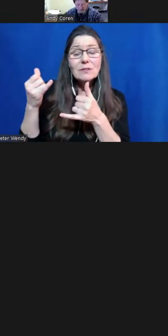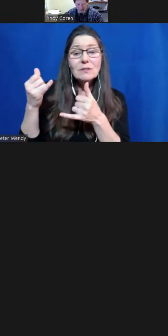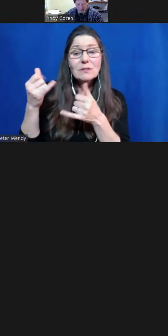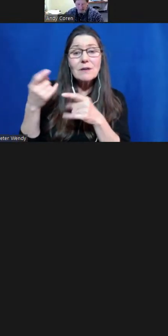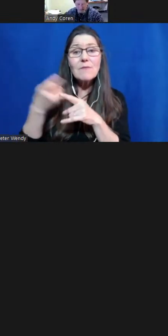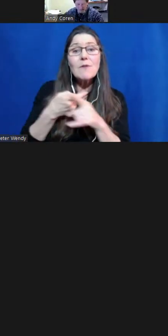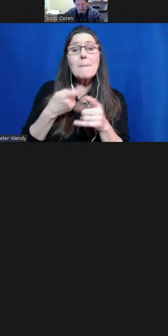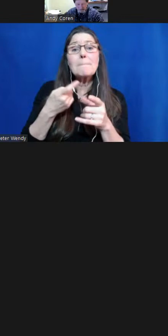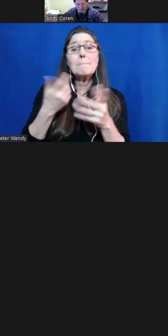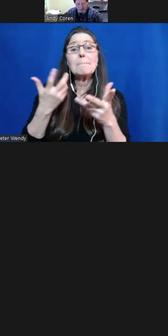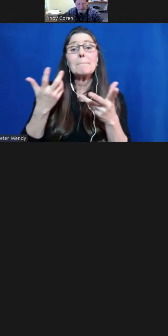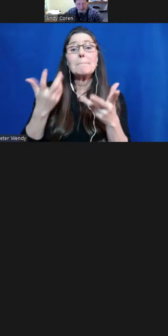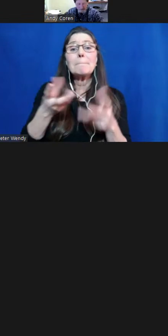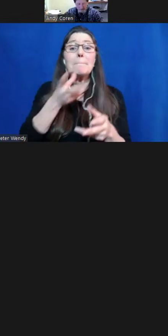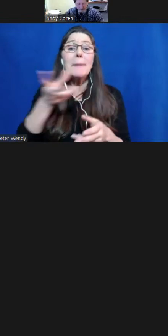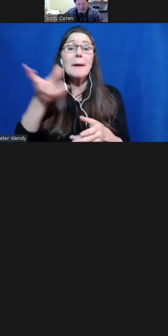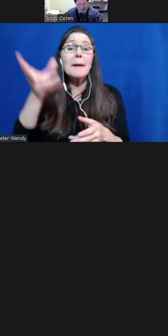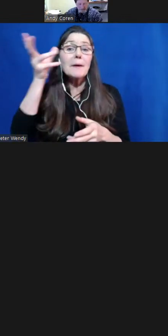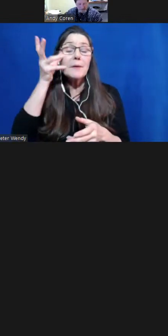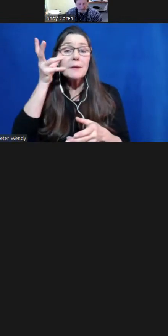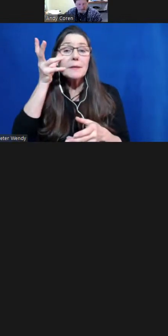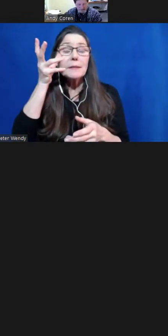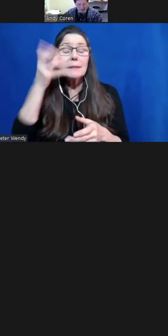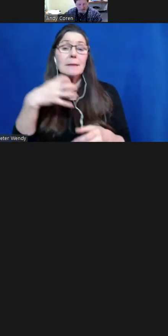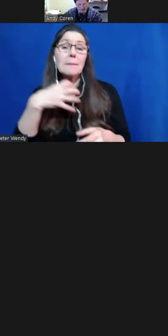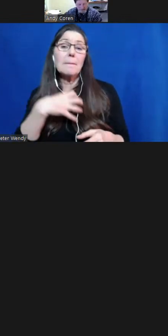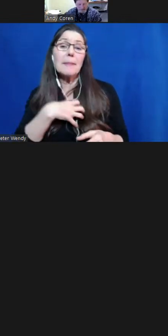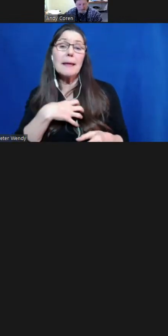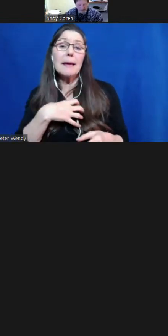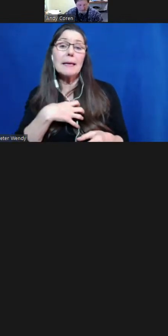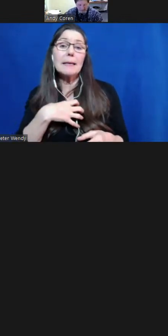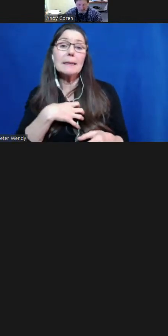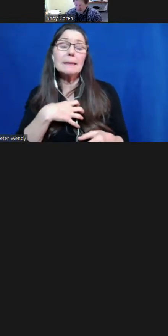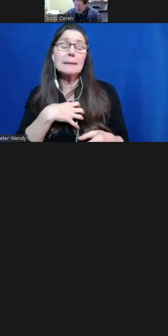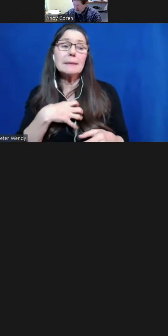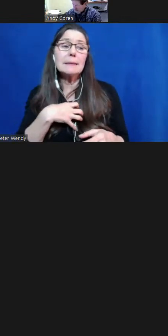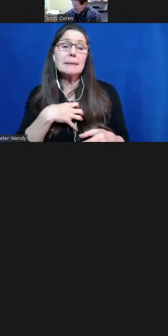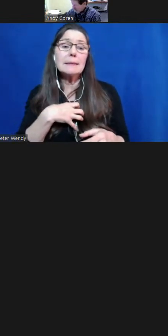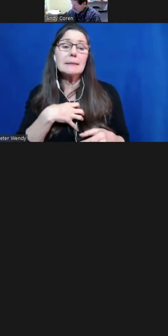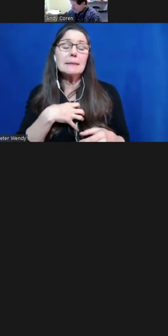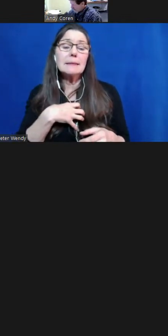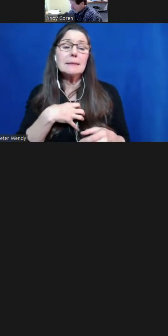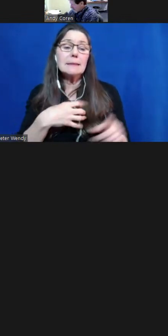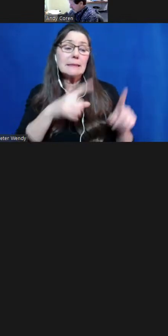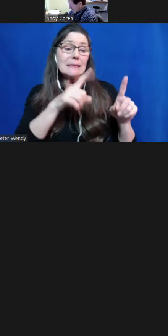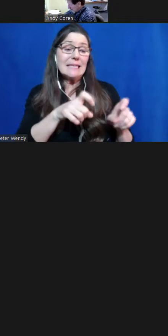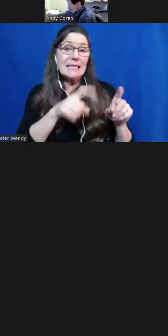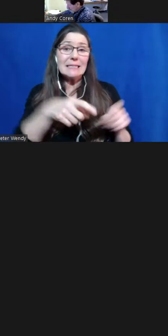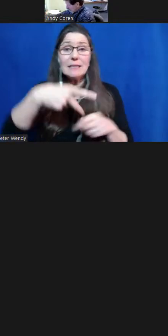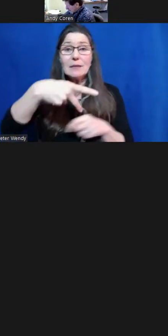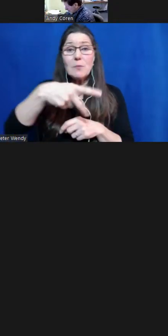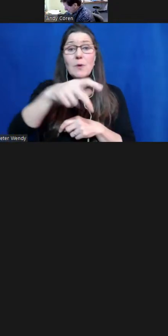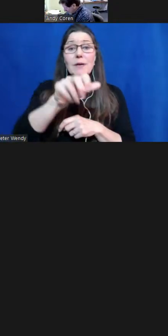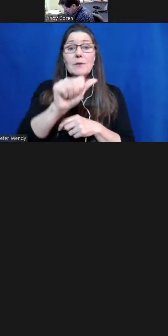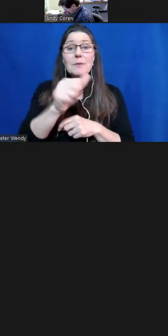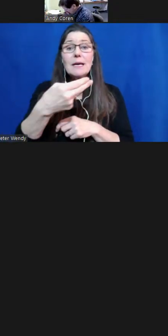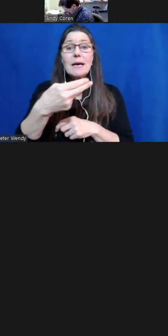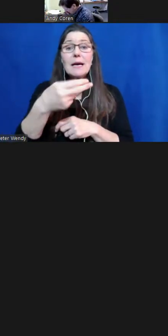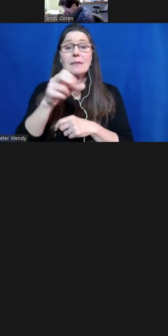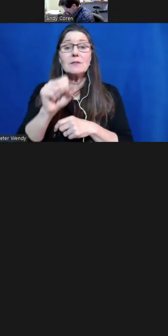parents complaining that the testing at Point Arena High School